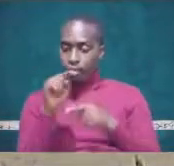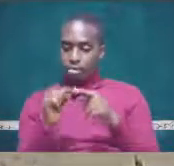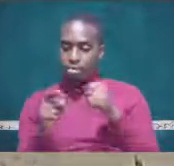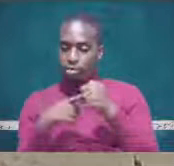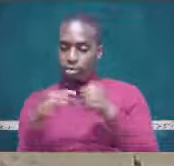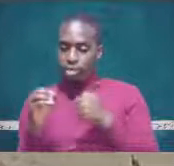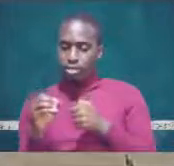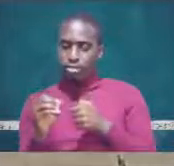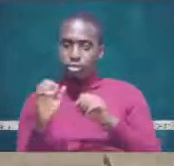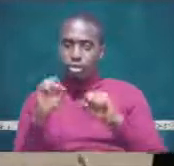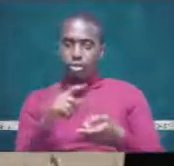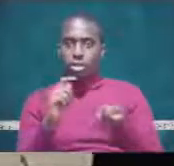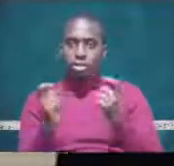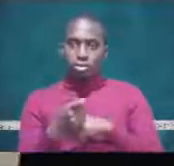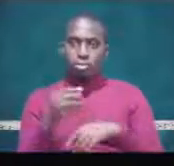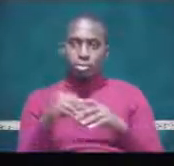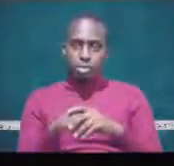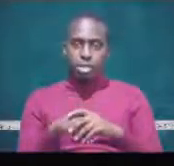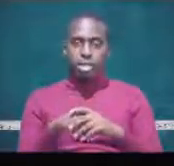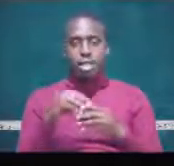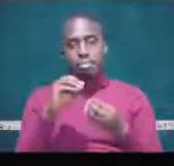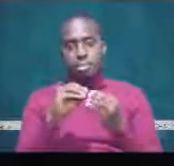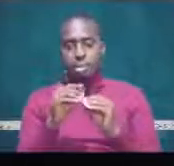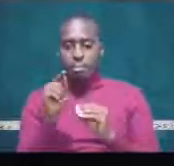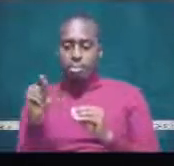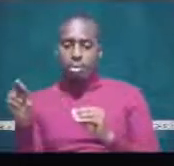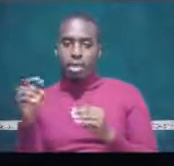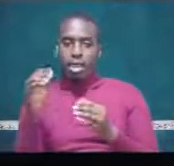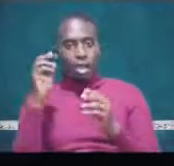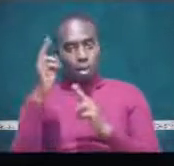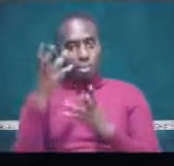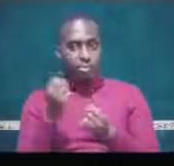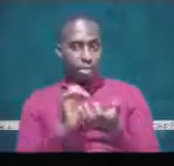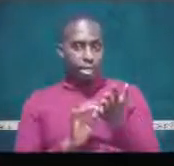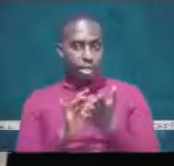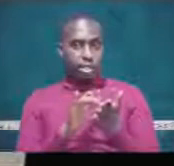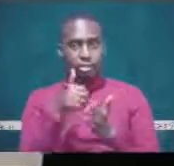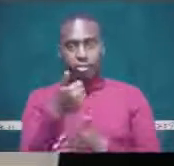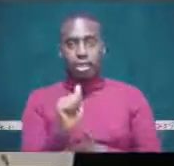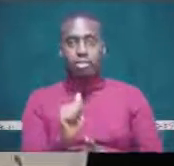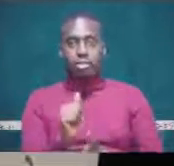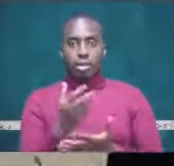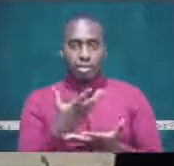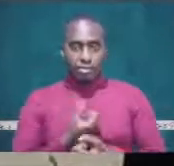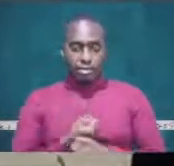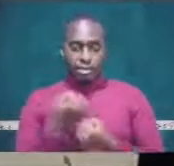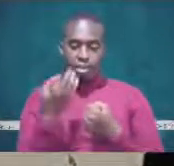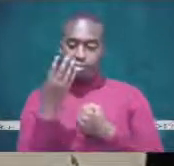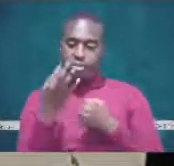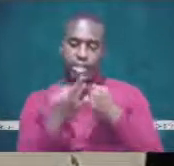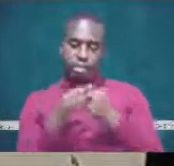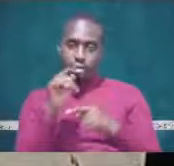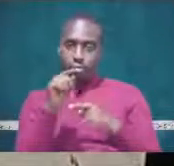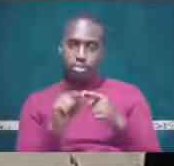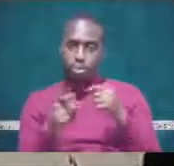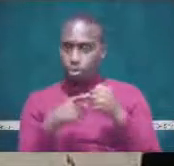We can convert it into decimals. Learners, hope you have your calculators. If you get 48 divided